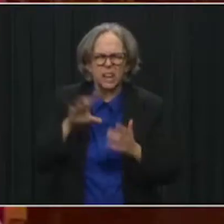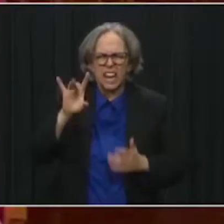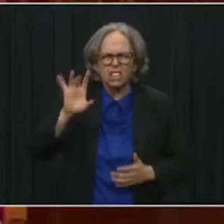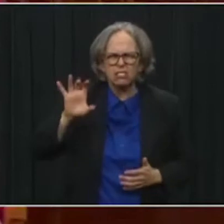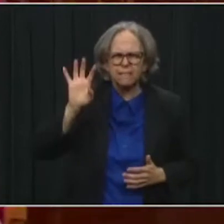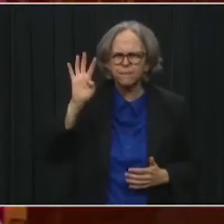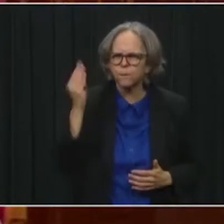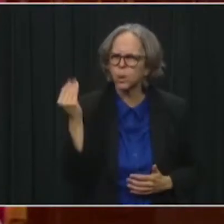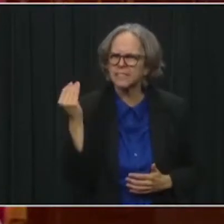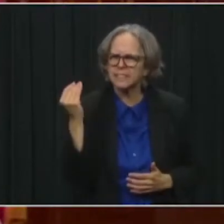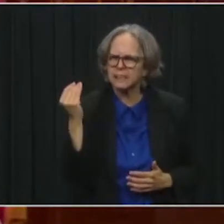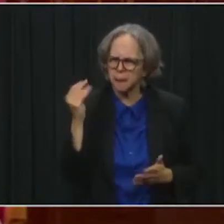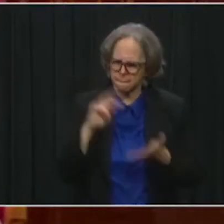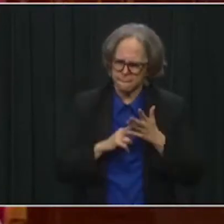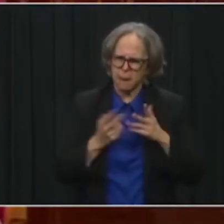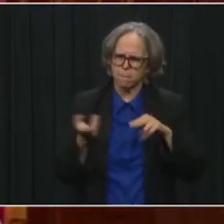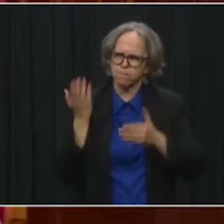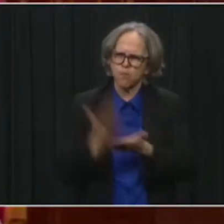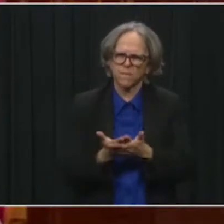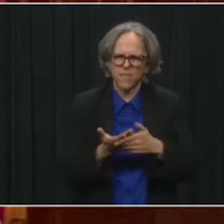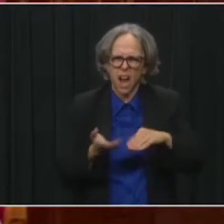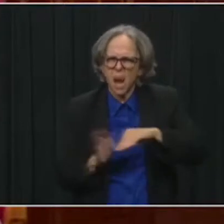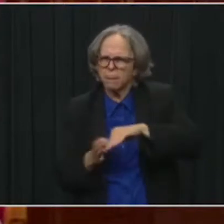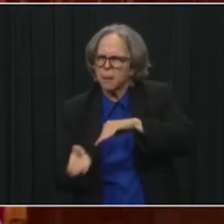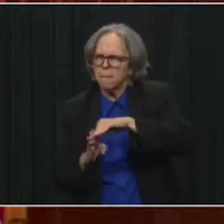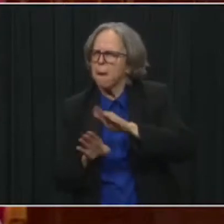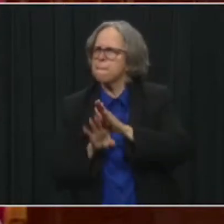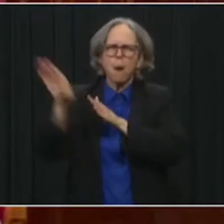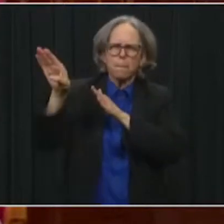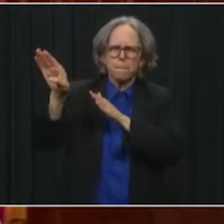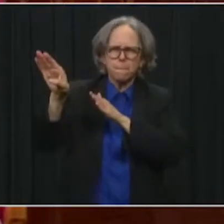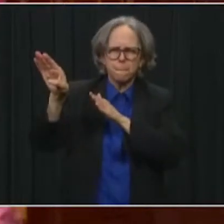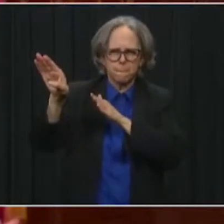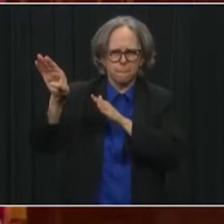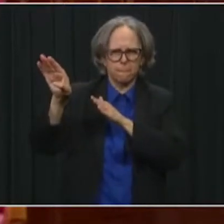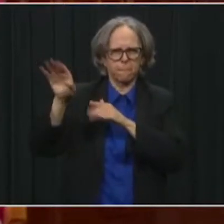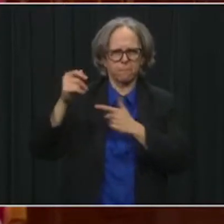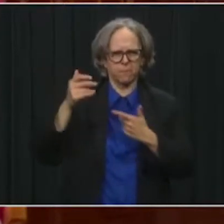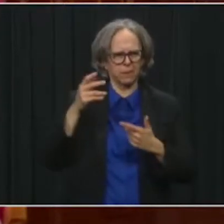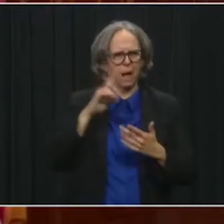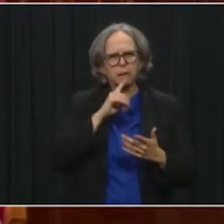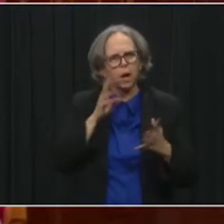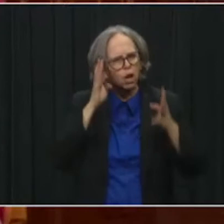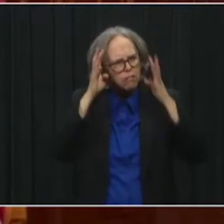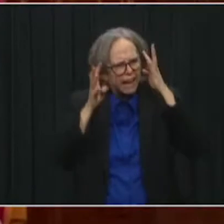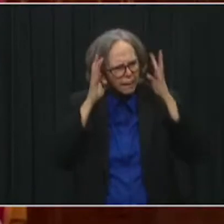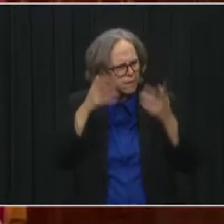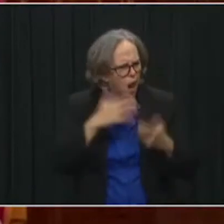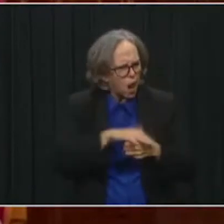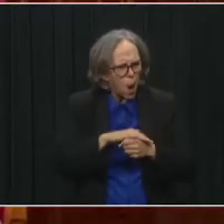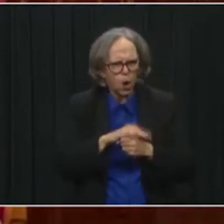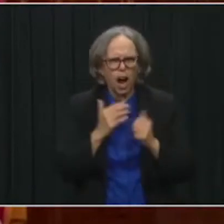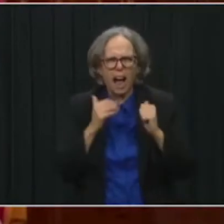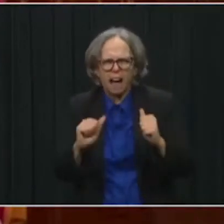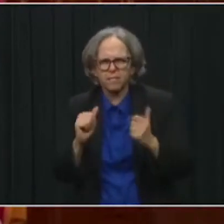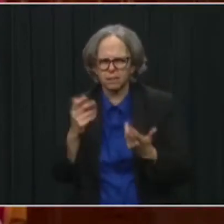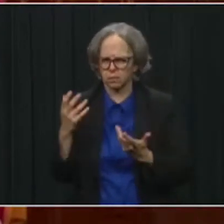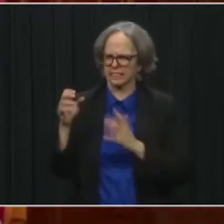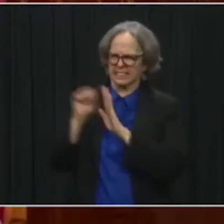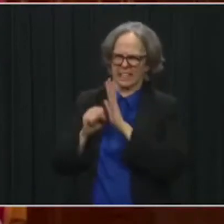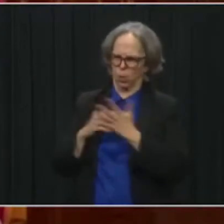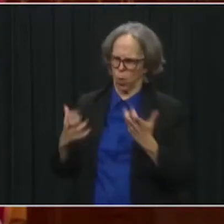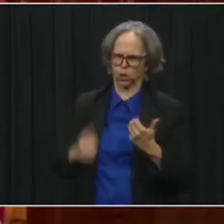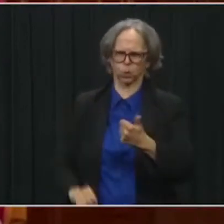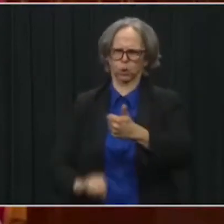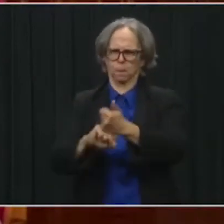1,814. So we want to continue to support these creative local efforts. Last night, as I said, I spoke